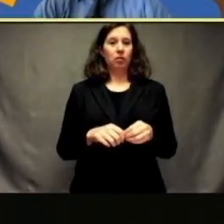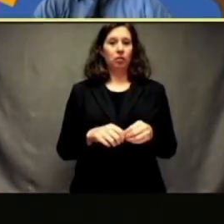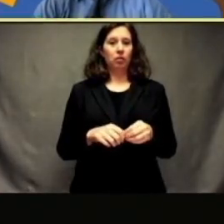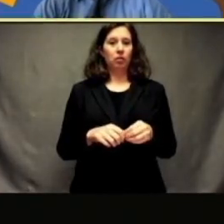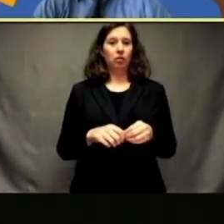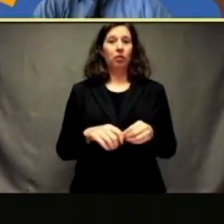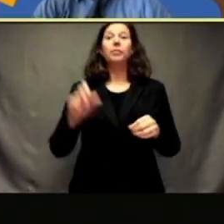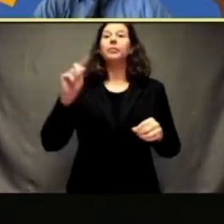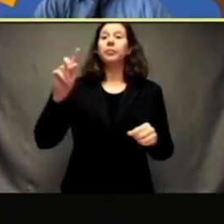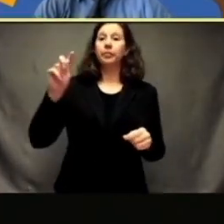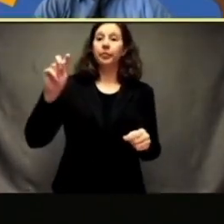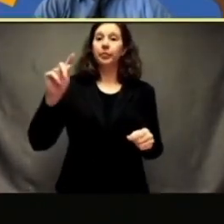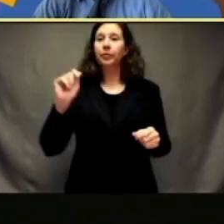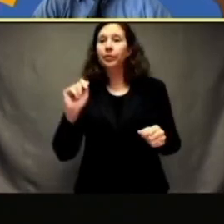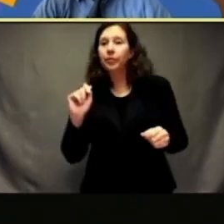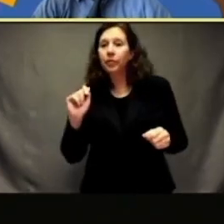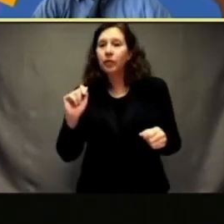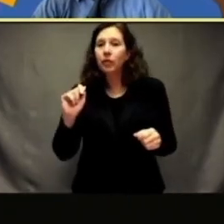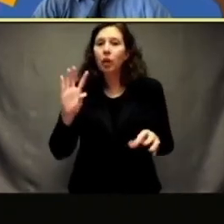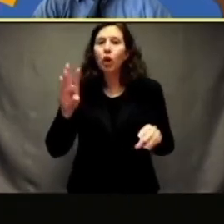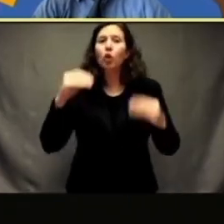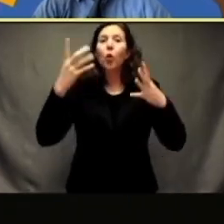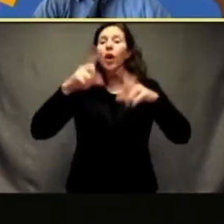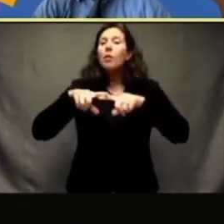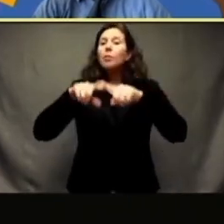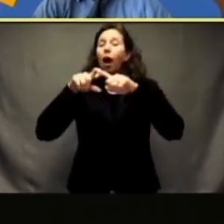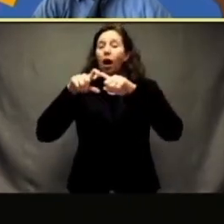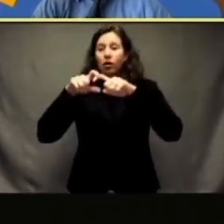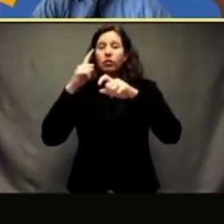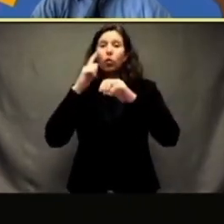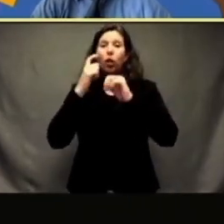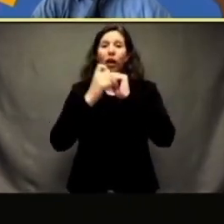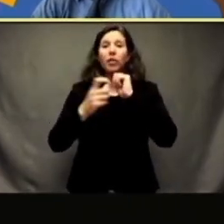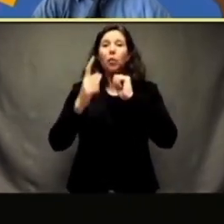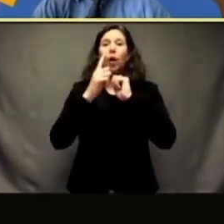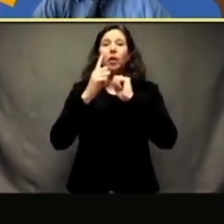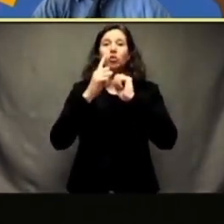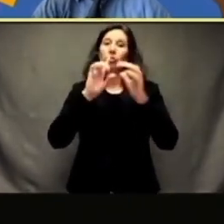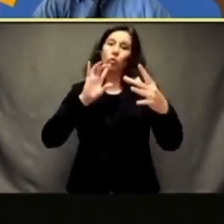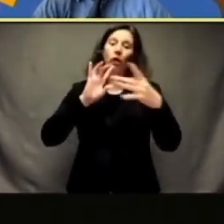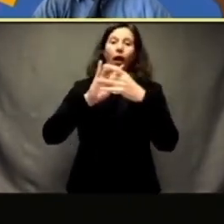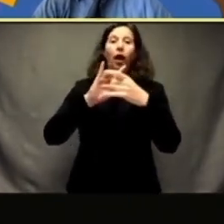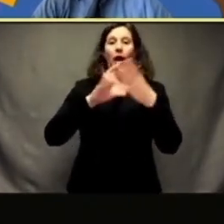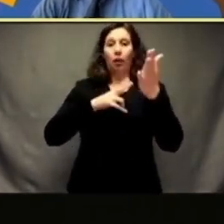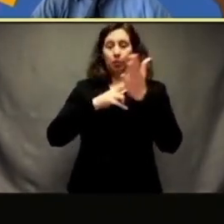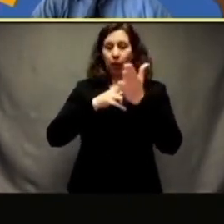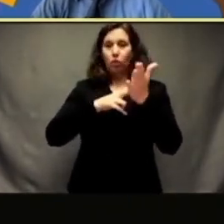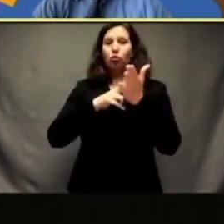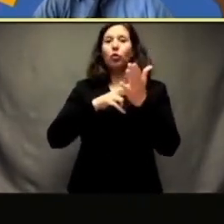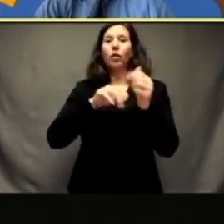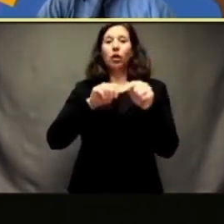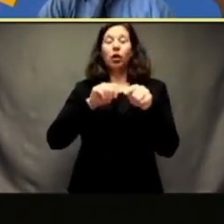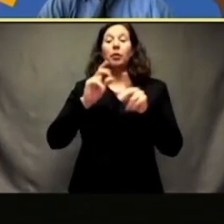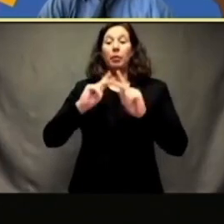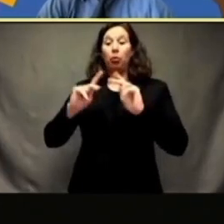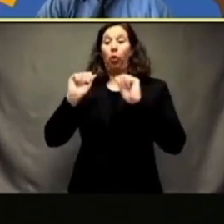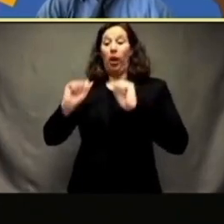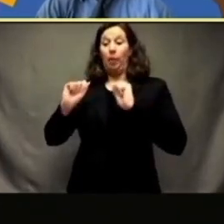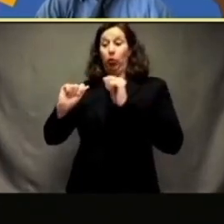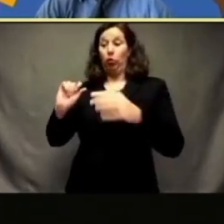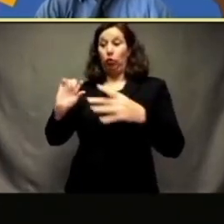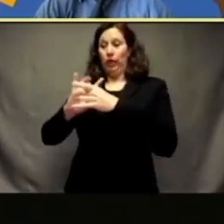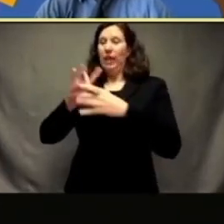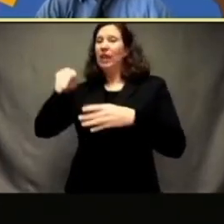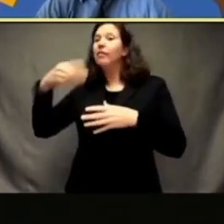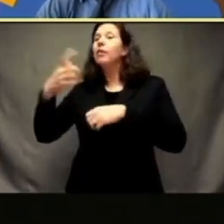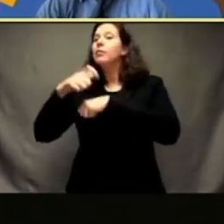Daniel, we want to give a quick pause, just a very quick pause for everybody to just kind of connect and make sure that the ones that are able to connect, to give them a little bit of